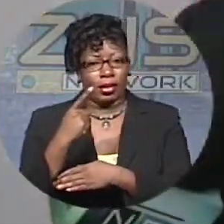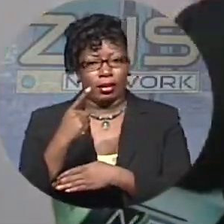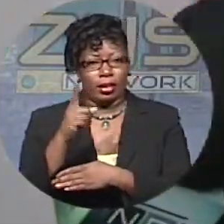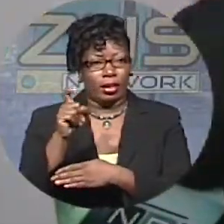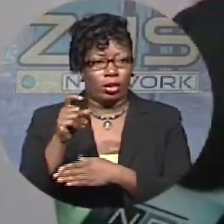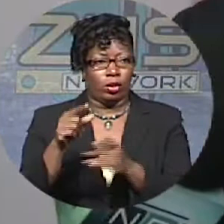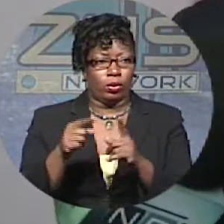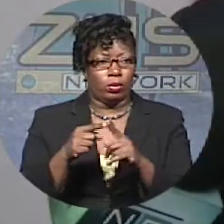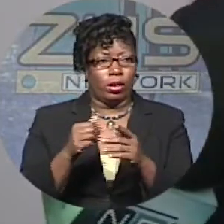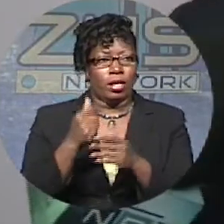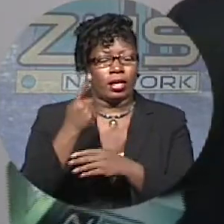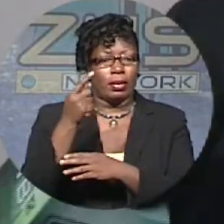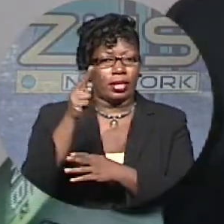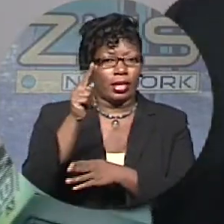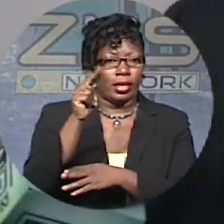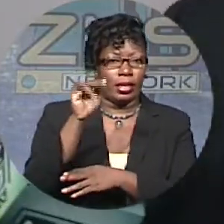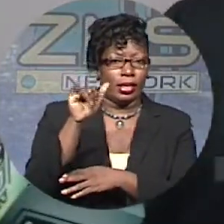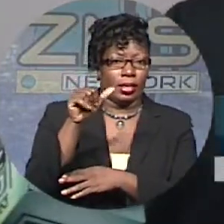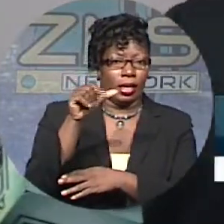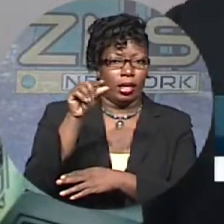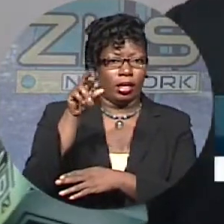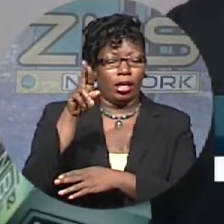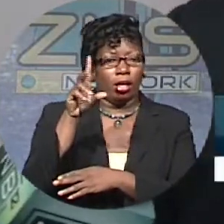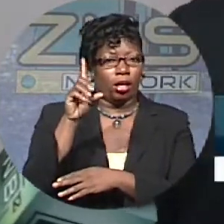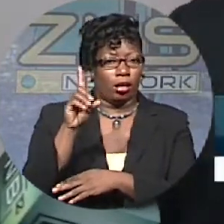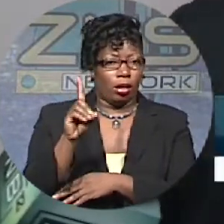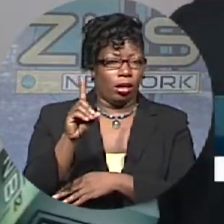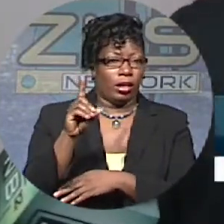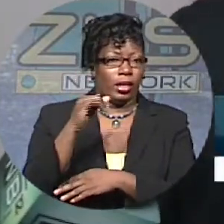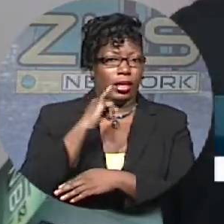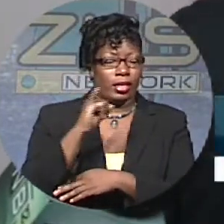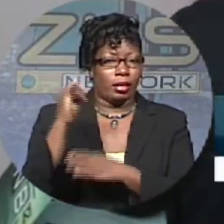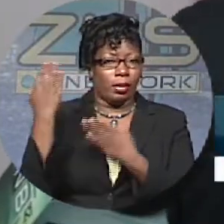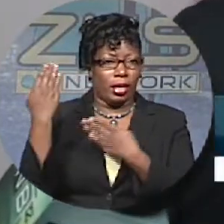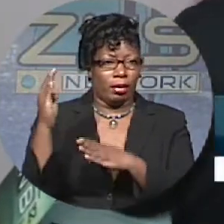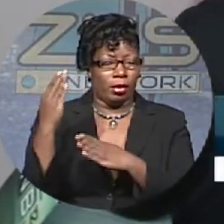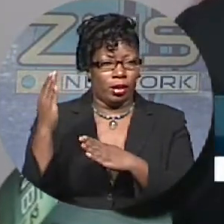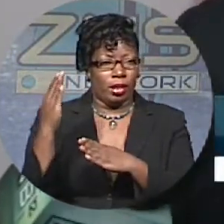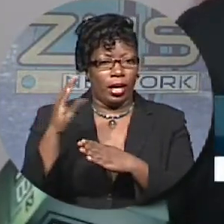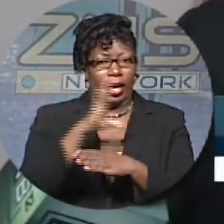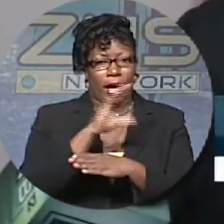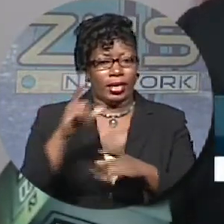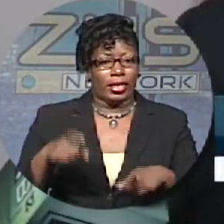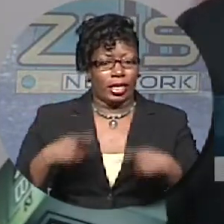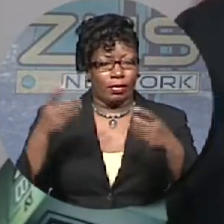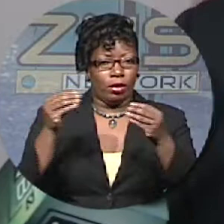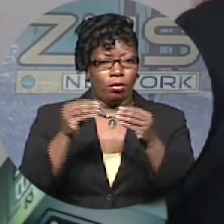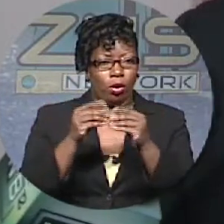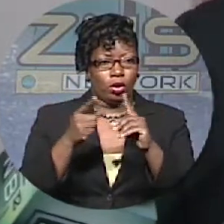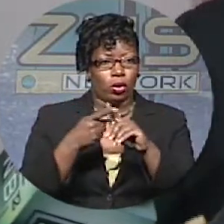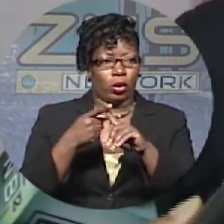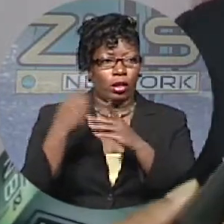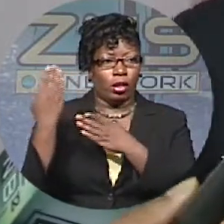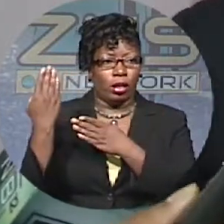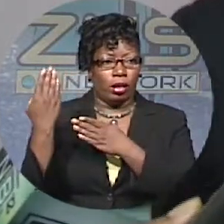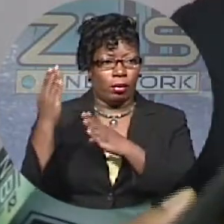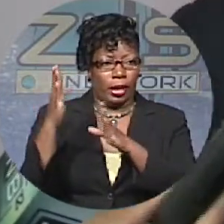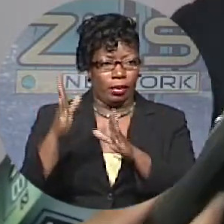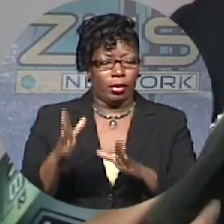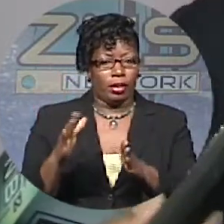Mr. NIGARD is a Bahamian. He is a philanthropist, and I think he has given more to this country than many other